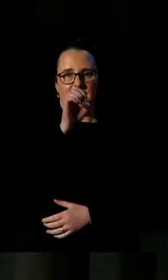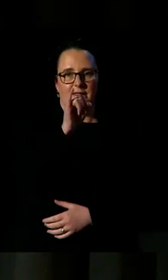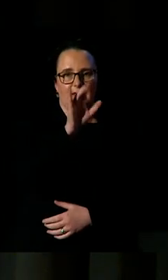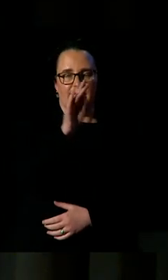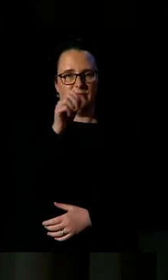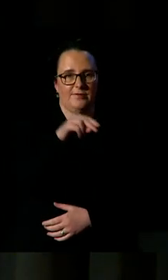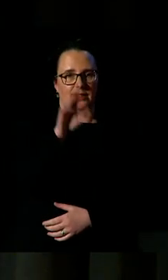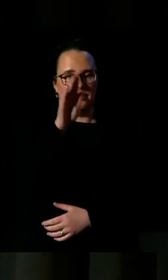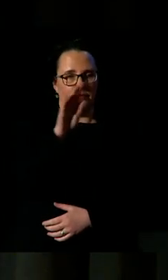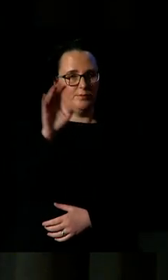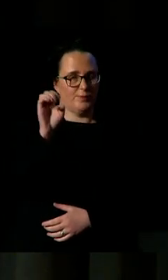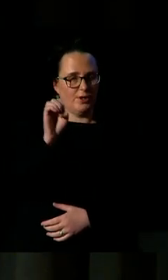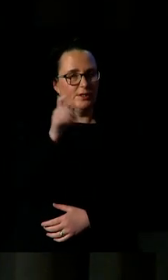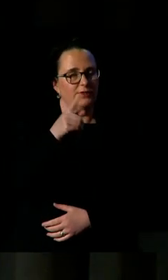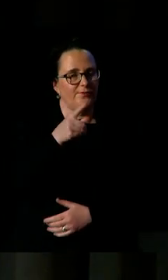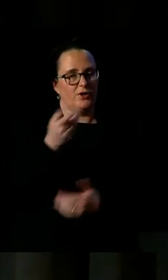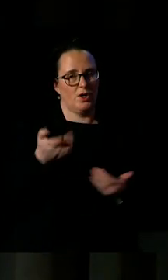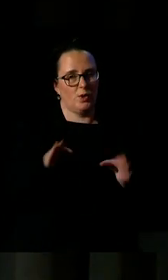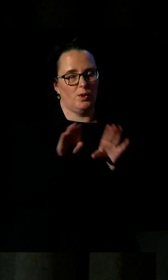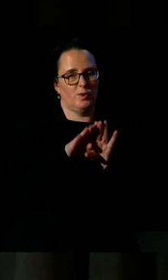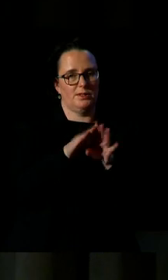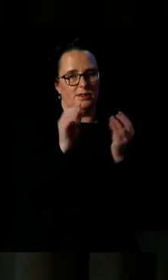Evelyn Byrne to give her closing remarks.